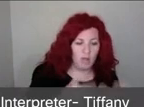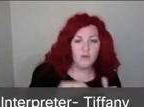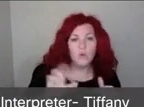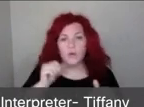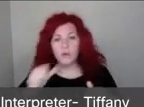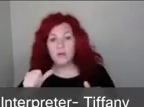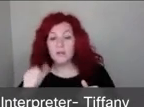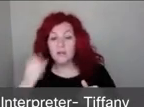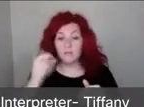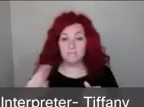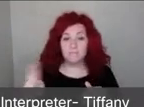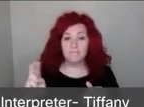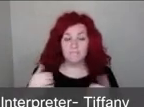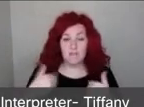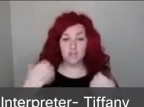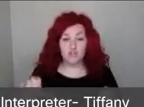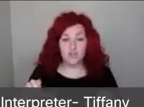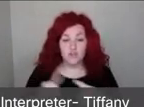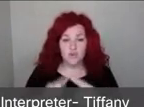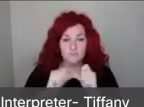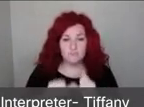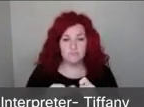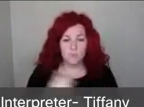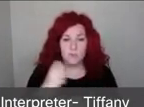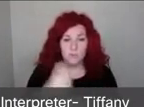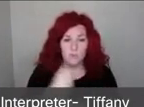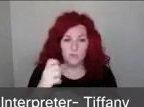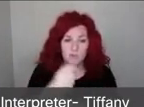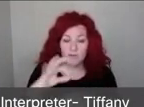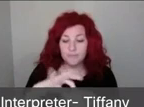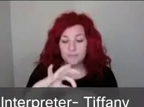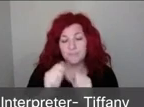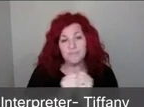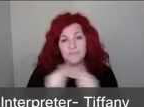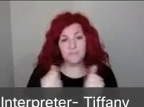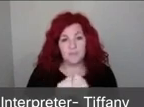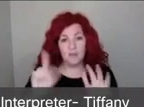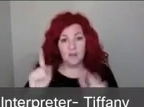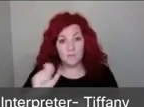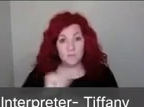given a chance to consistently win elections without having to work